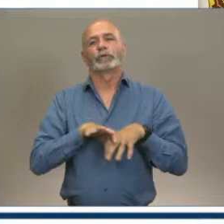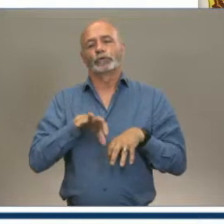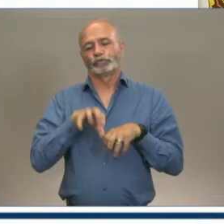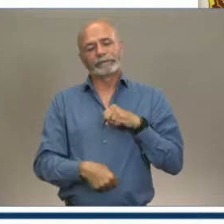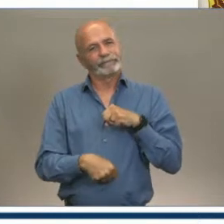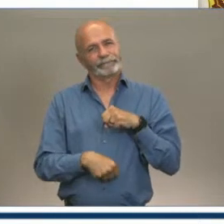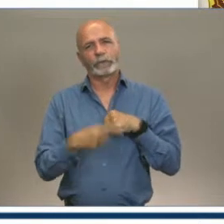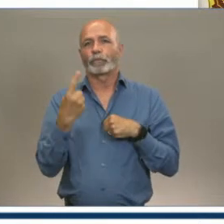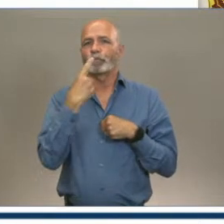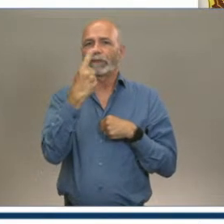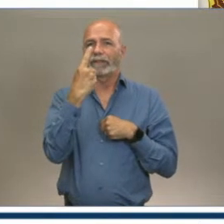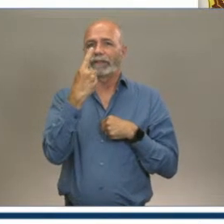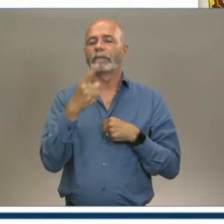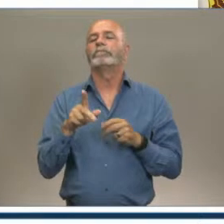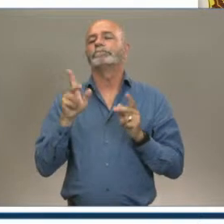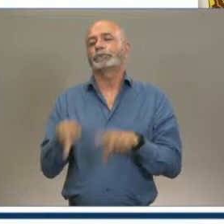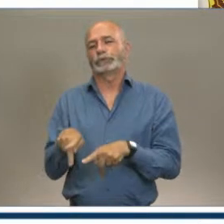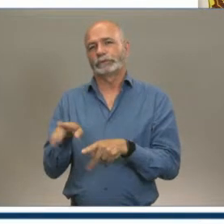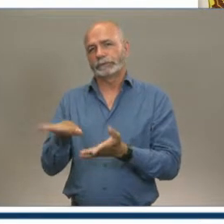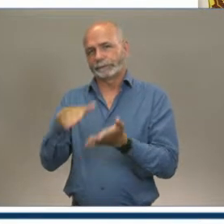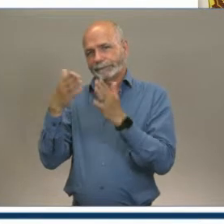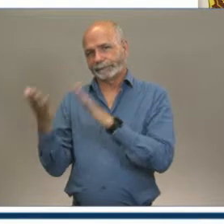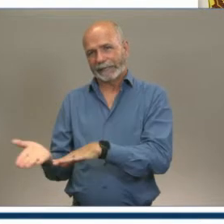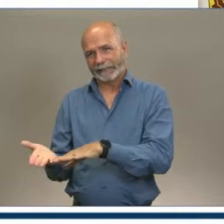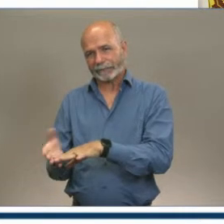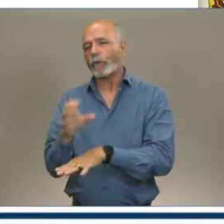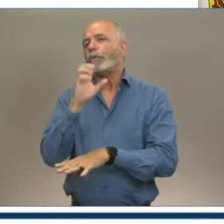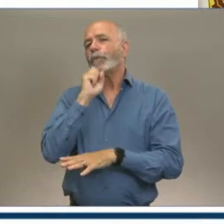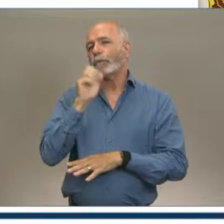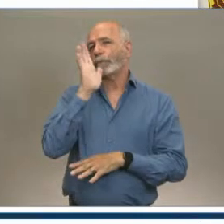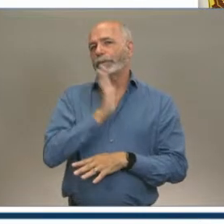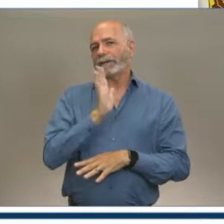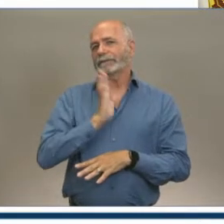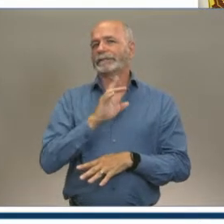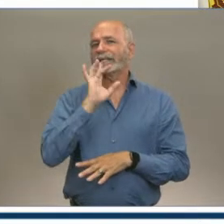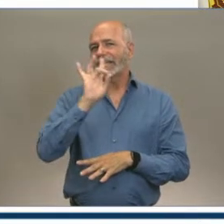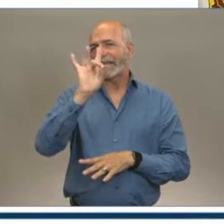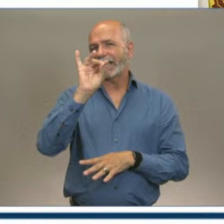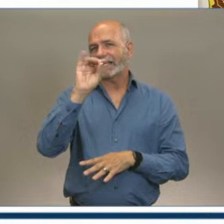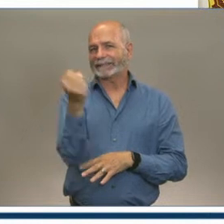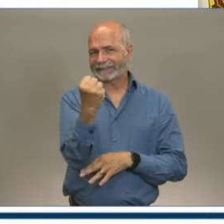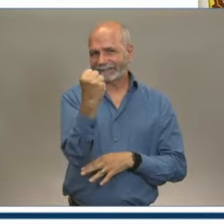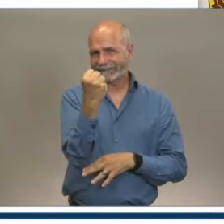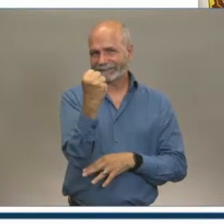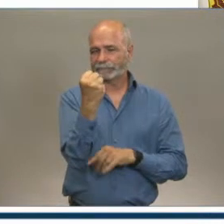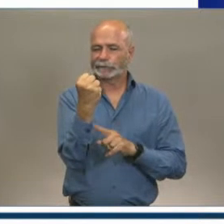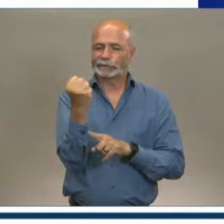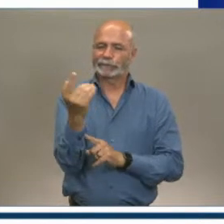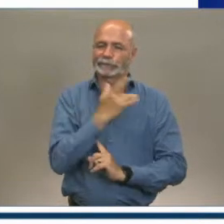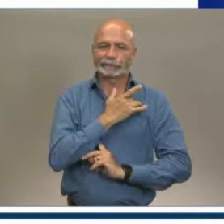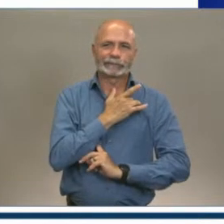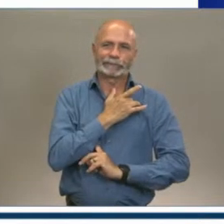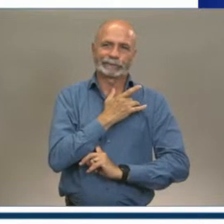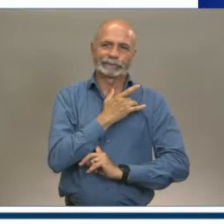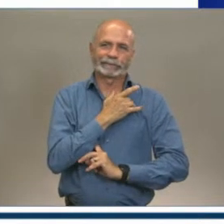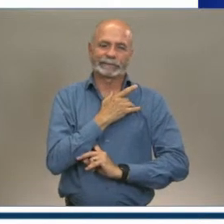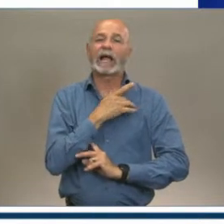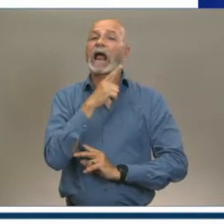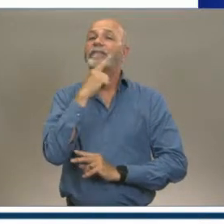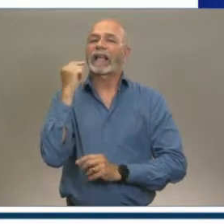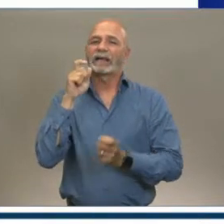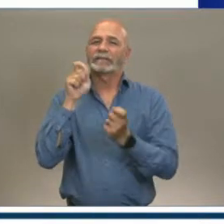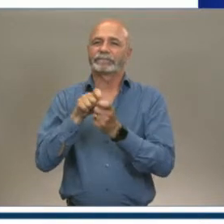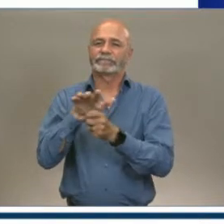COVID complications. A woman in her 80s from the Central Zone. So on behalf of all Nova Scotians, I want to convey my